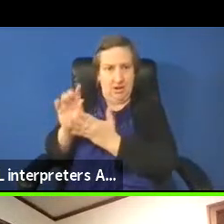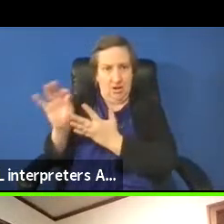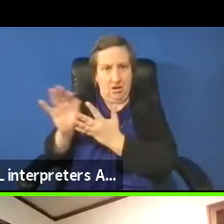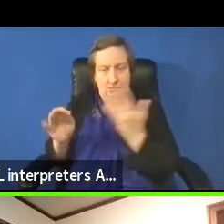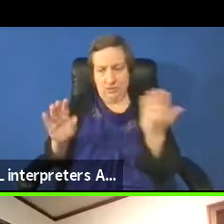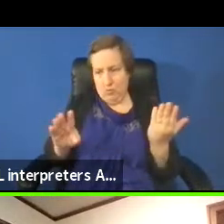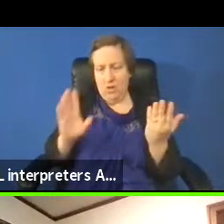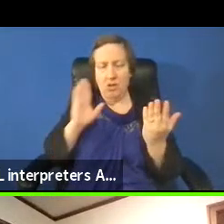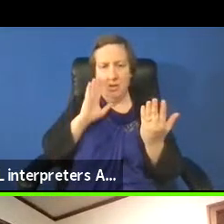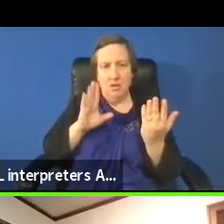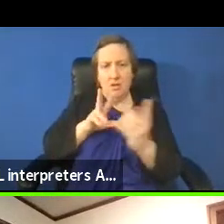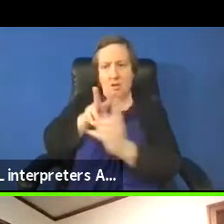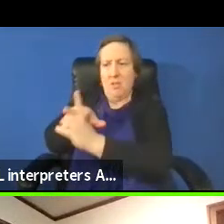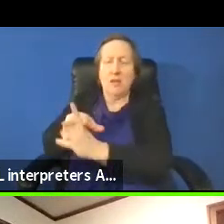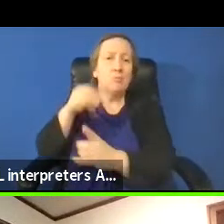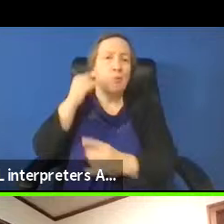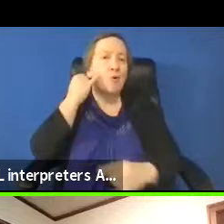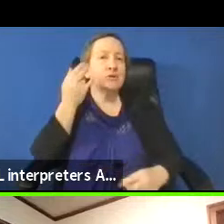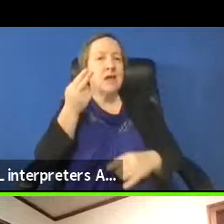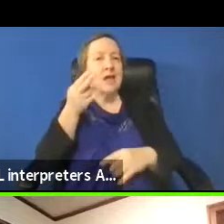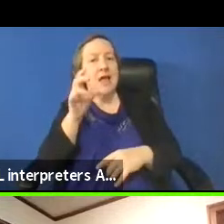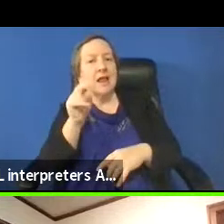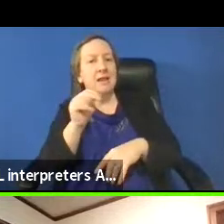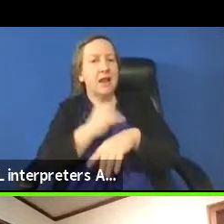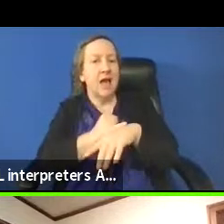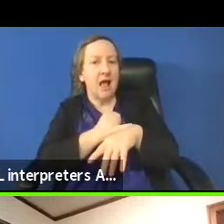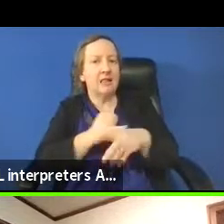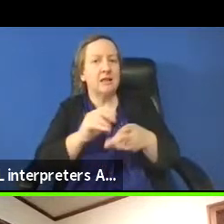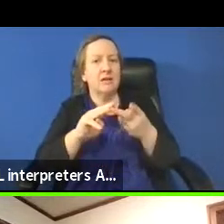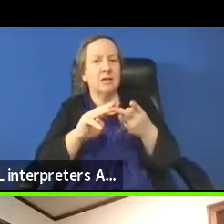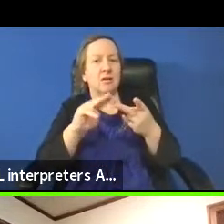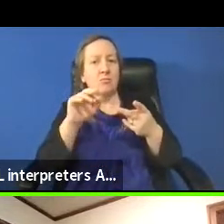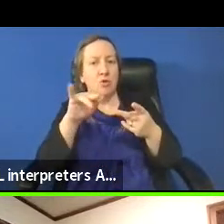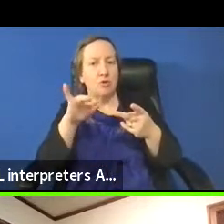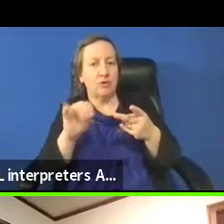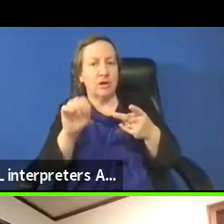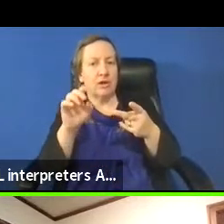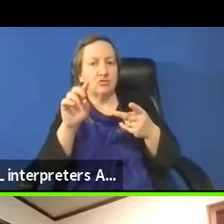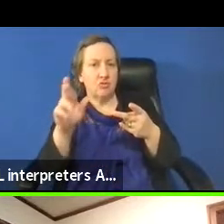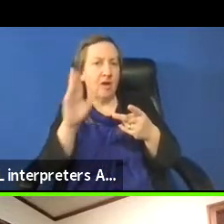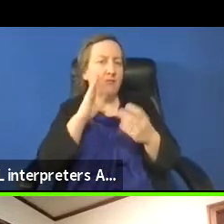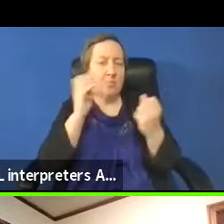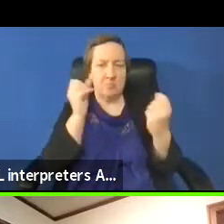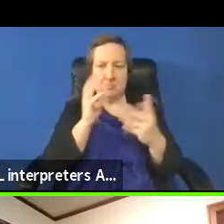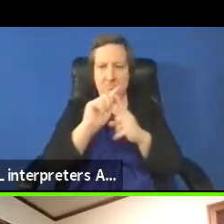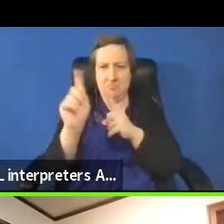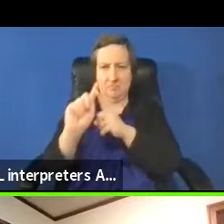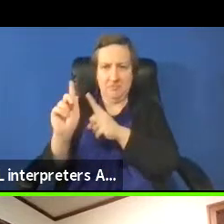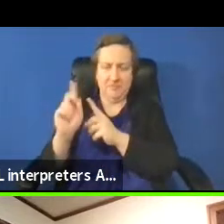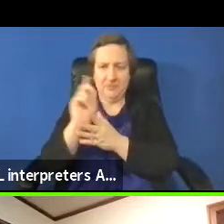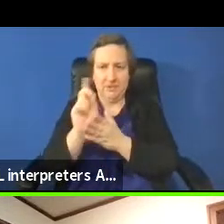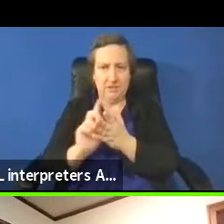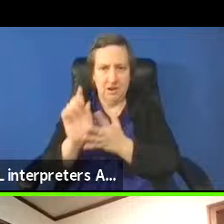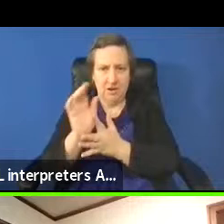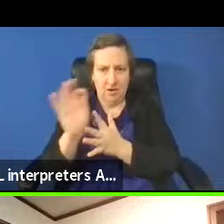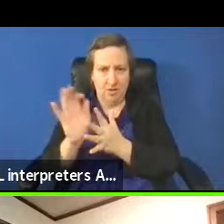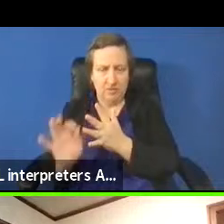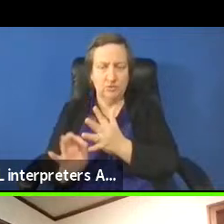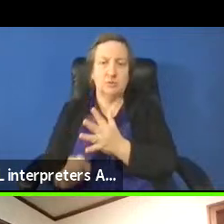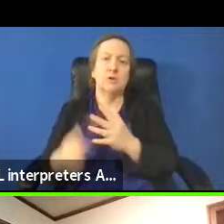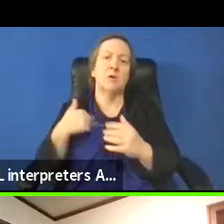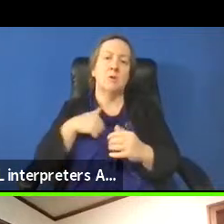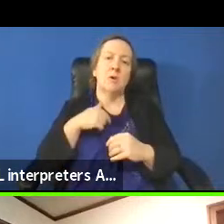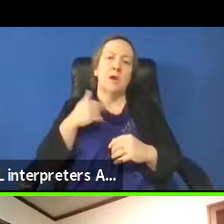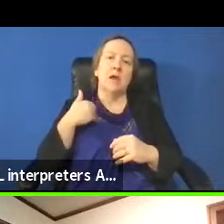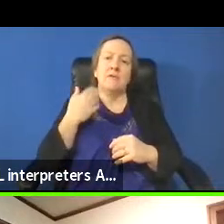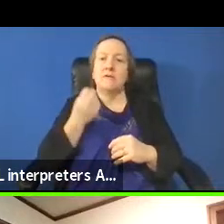take Hayden Island and Marine Drive, for example. We're going to have multiple different design options that we're looking at. We have a couple